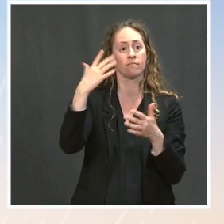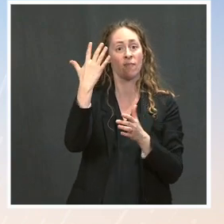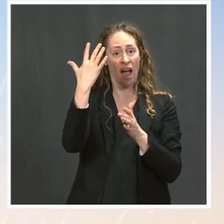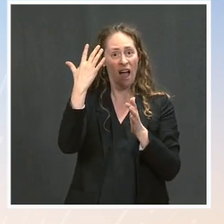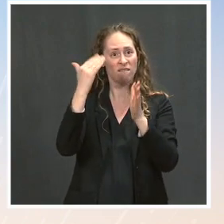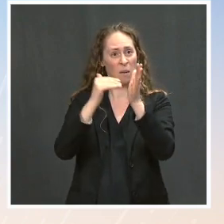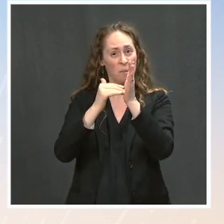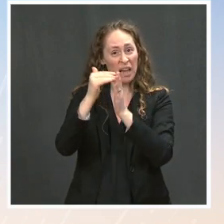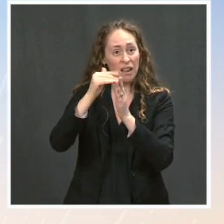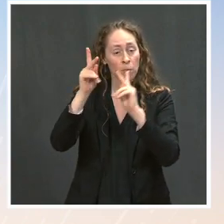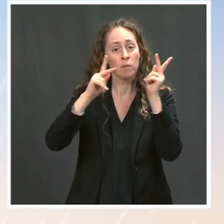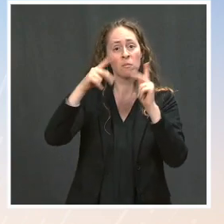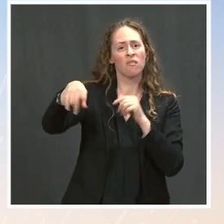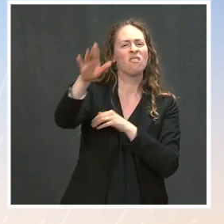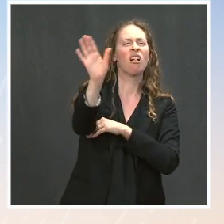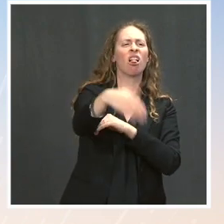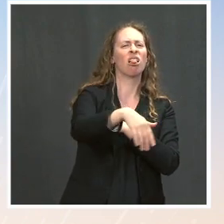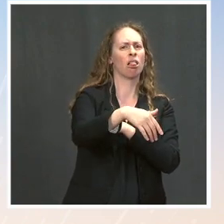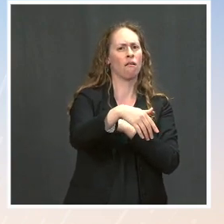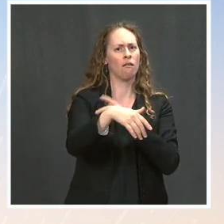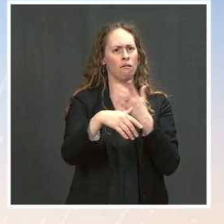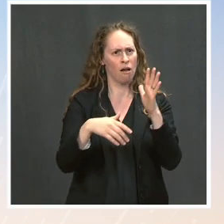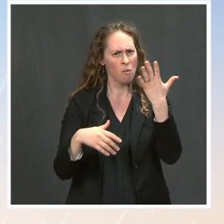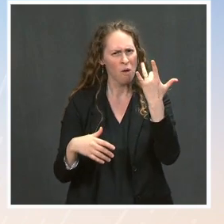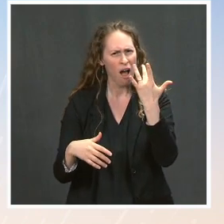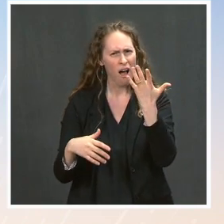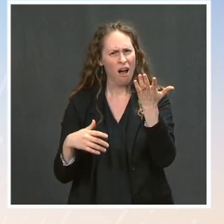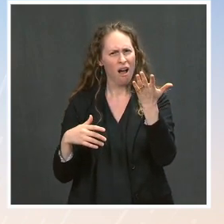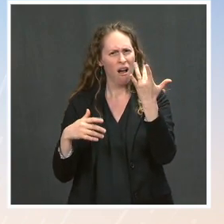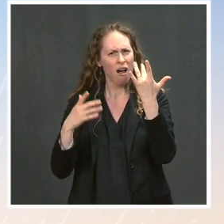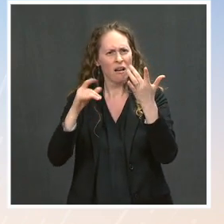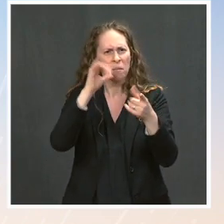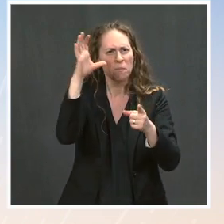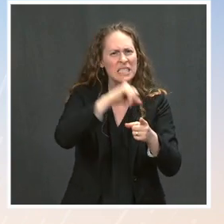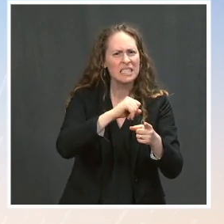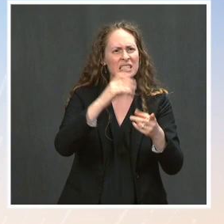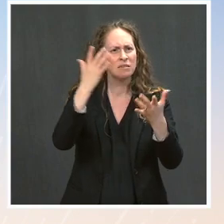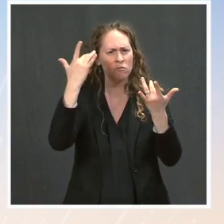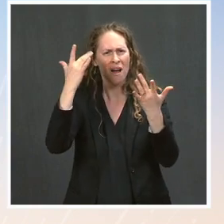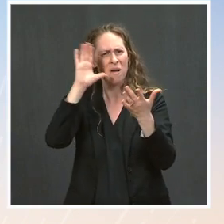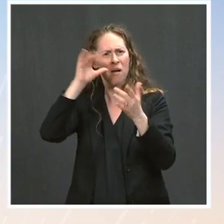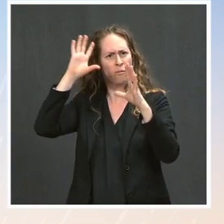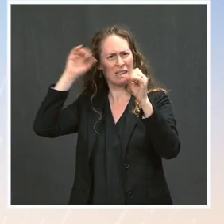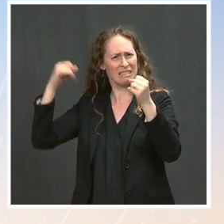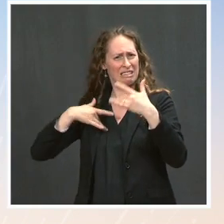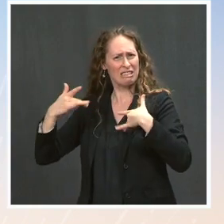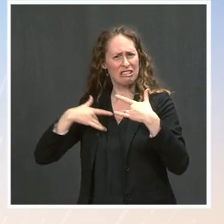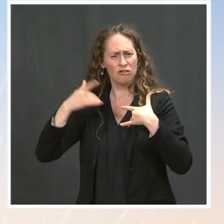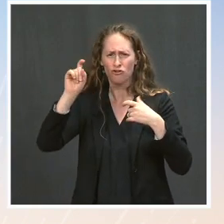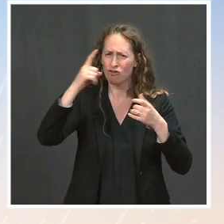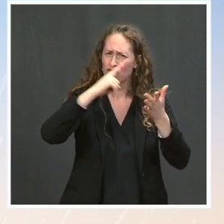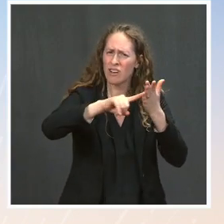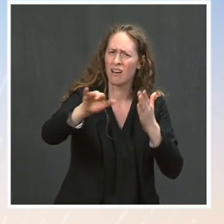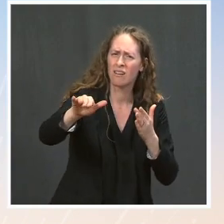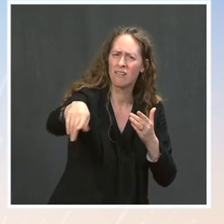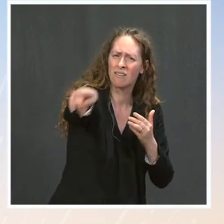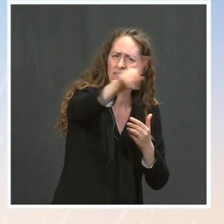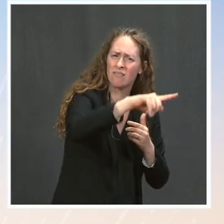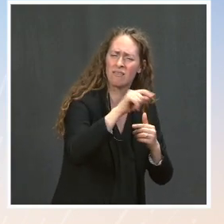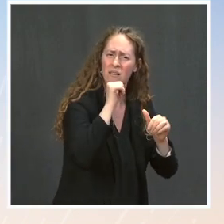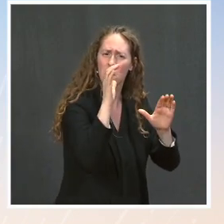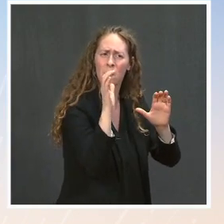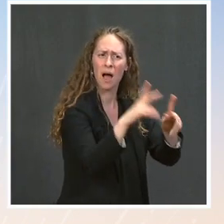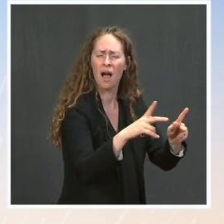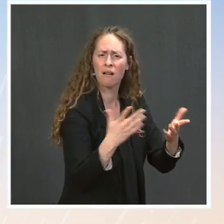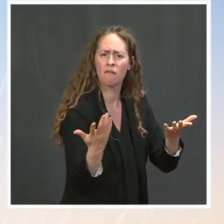the administration think that's happening? Why are people not going back for their second shot? There are a range of reasons